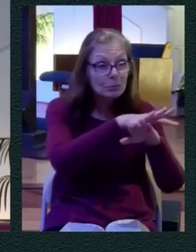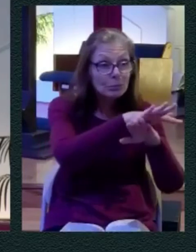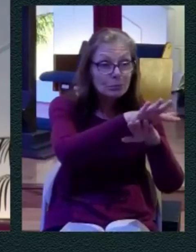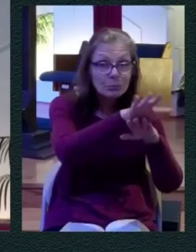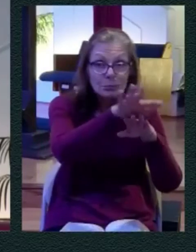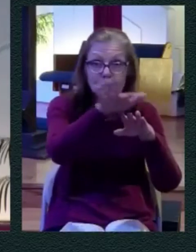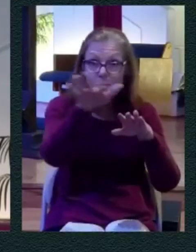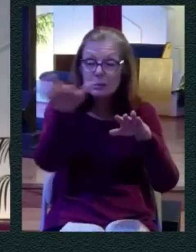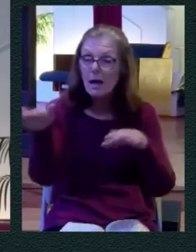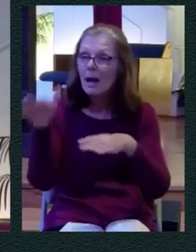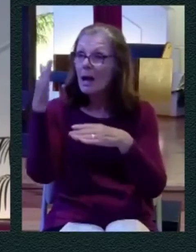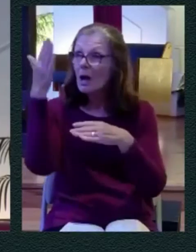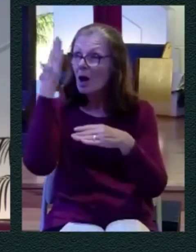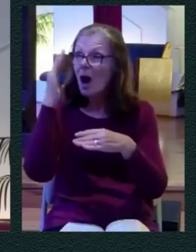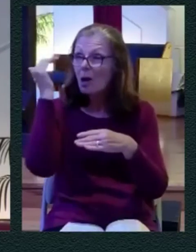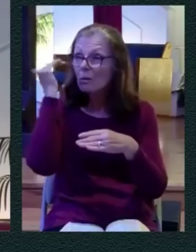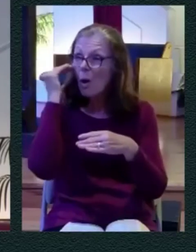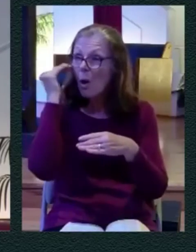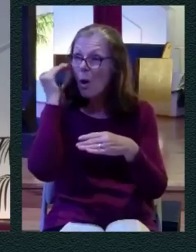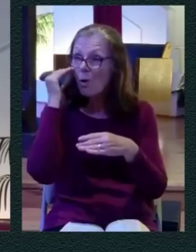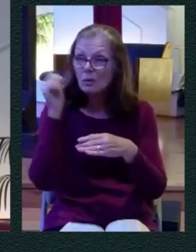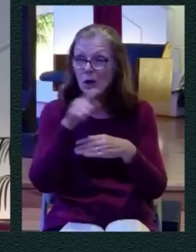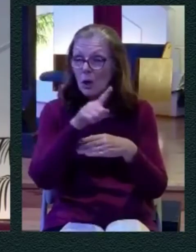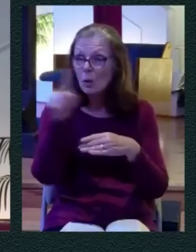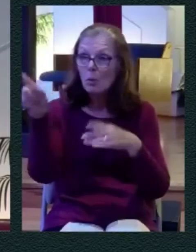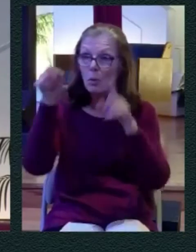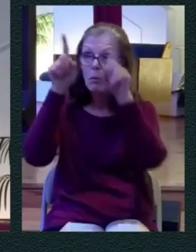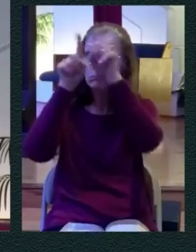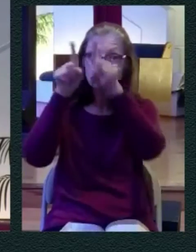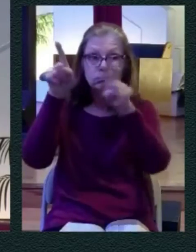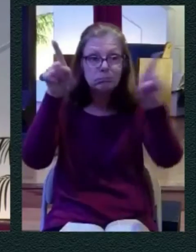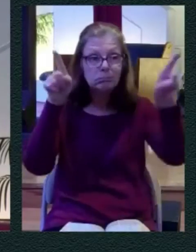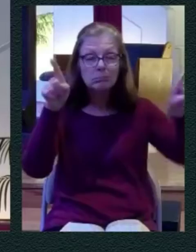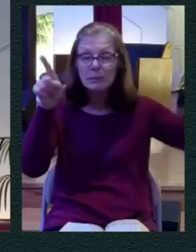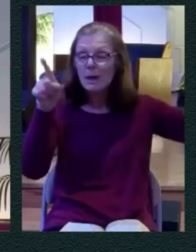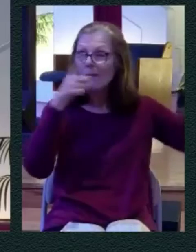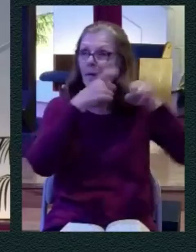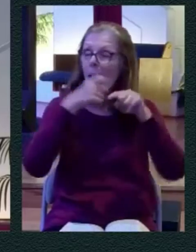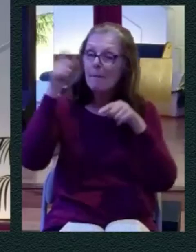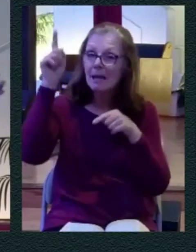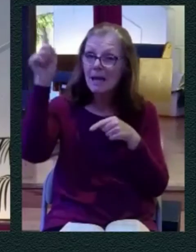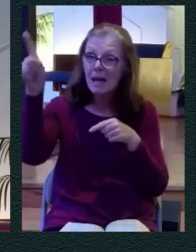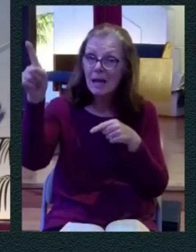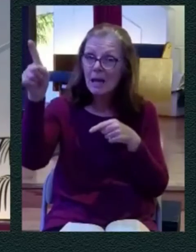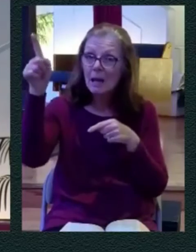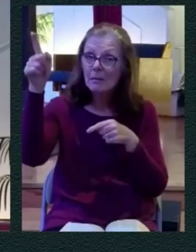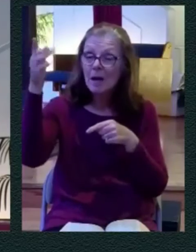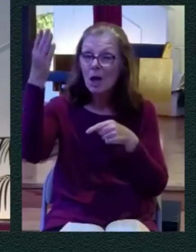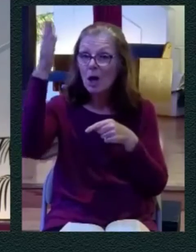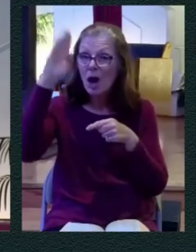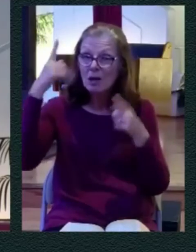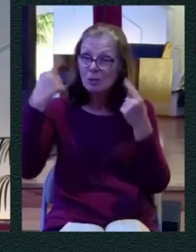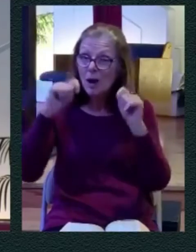And he wants to wake us back up to the fact that without Him, we have nothing.